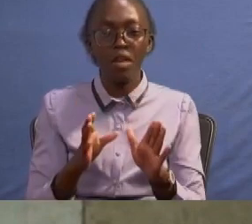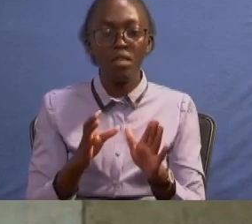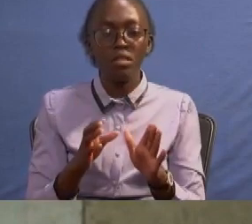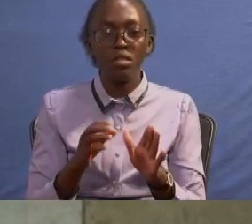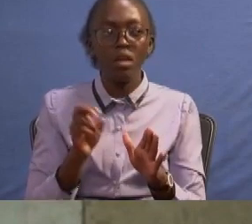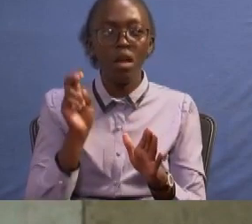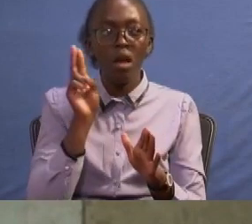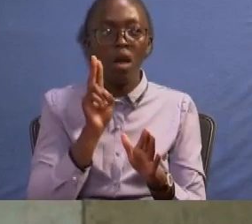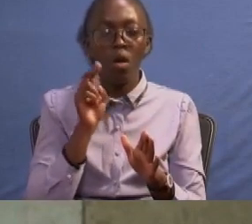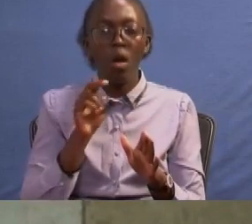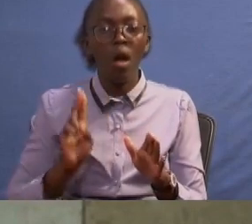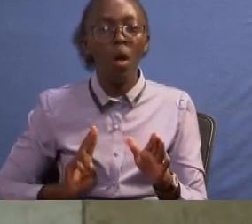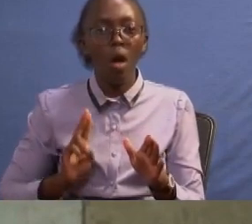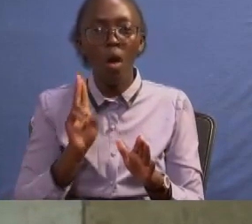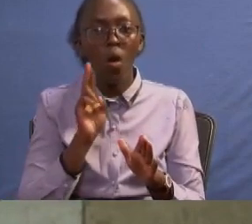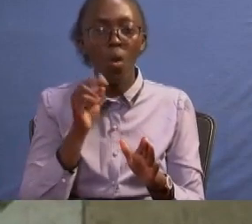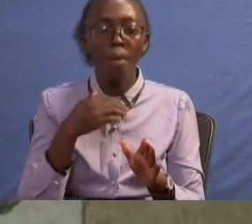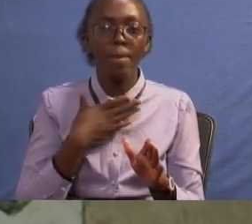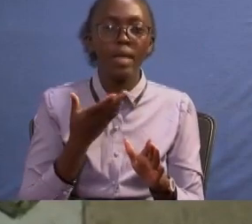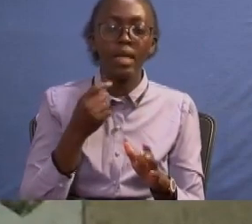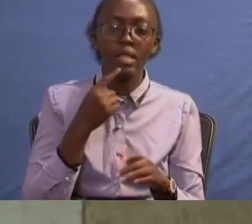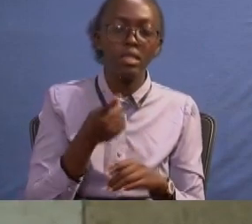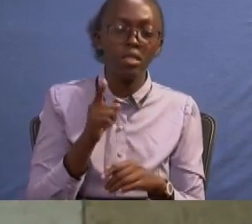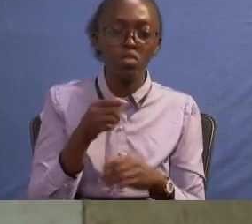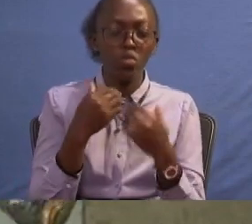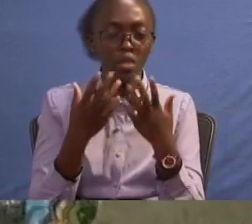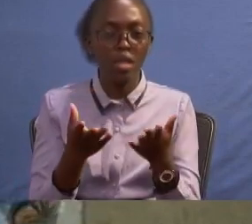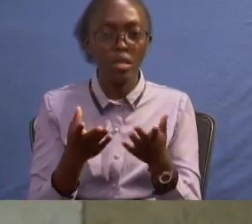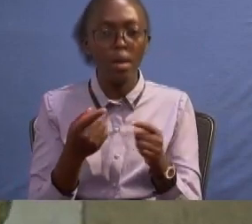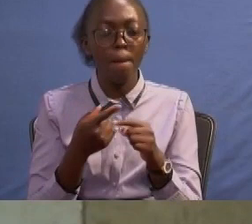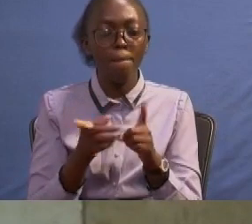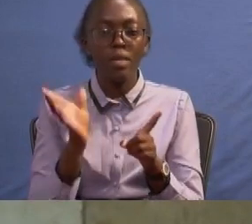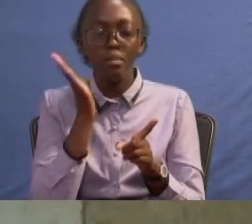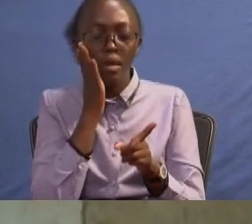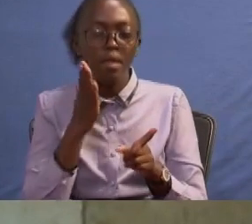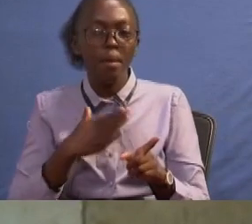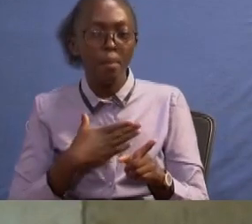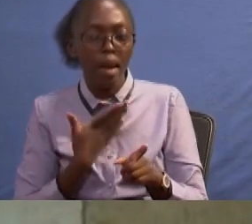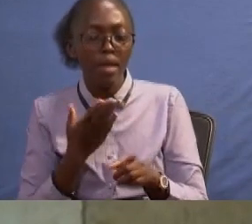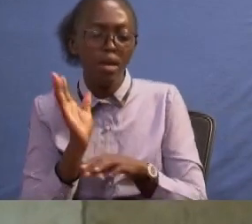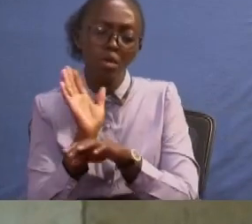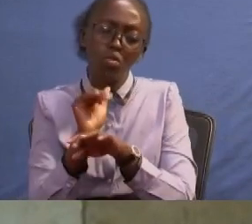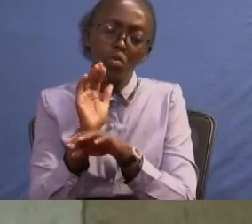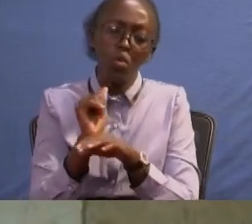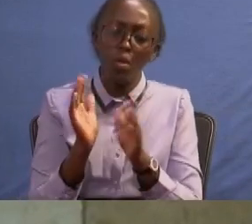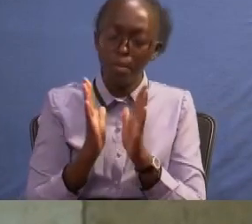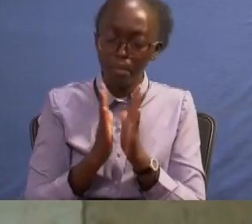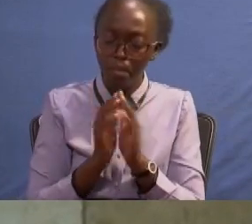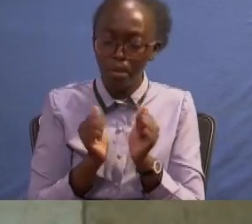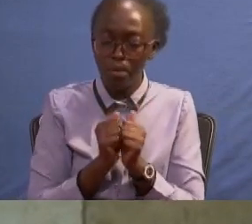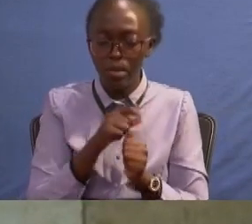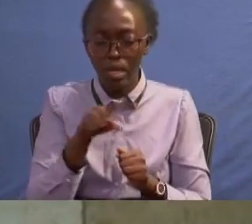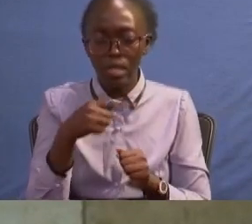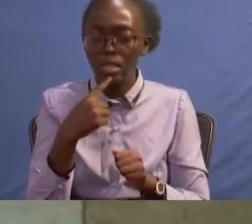to nothing. But there was a mother in the evening who would call us and pray with us and tell us, one